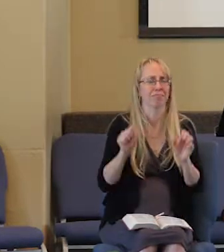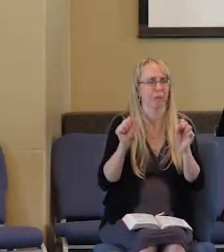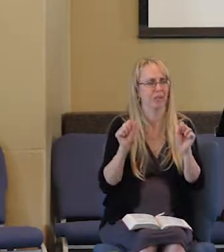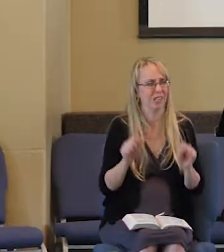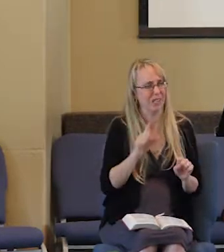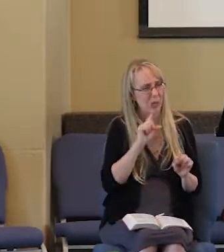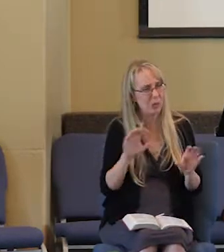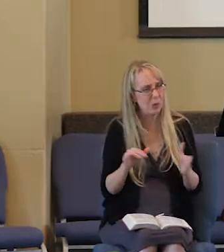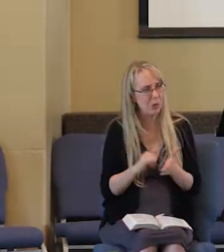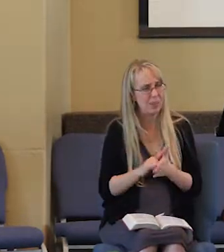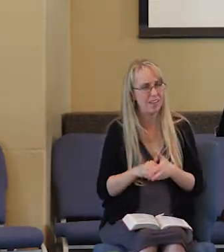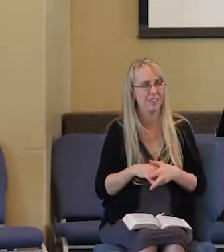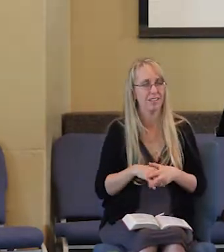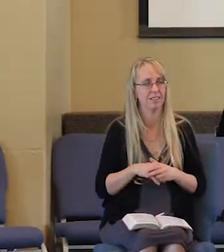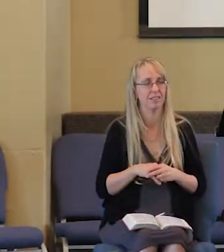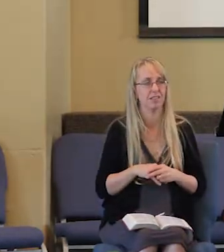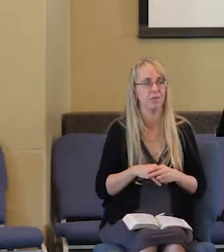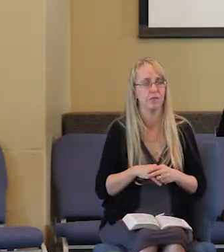Could we do that?